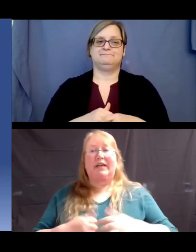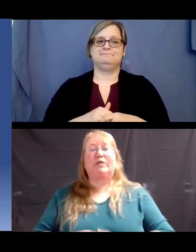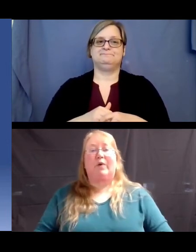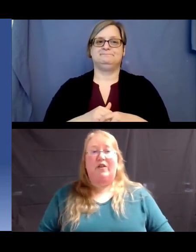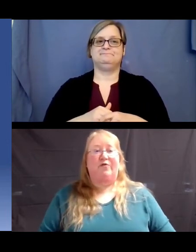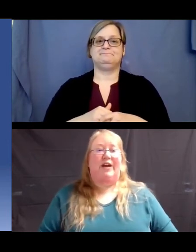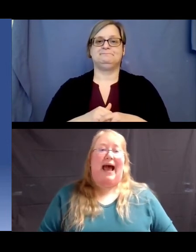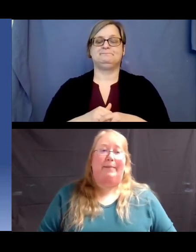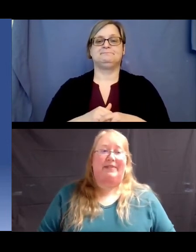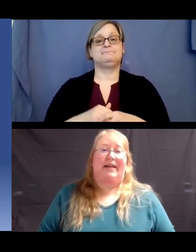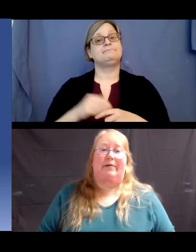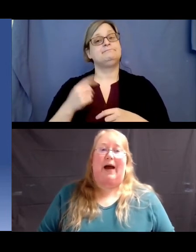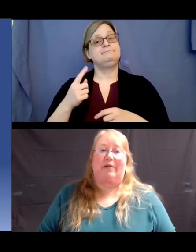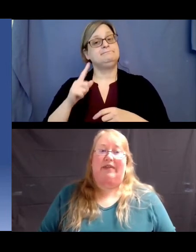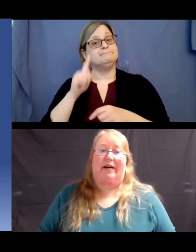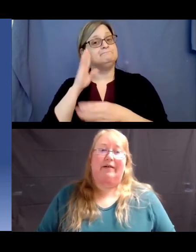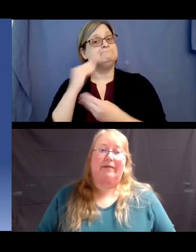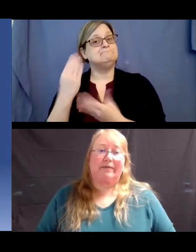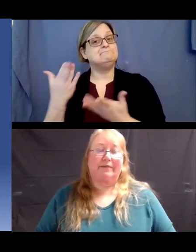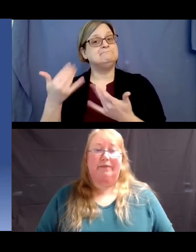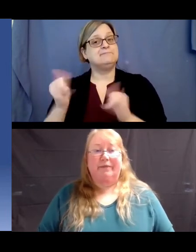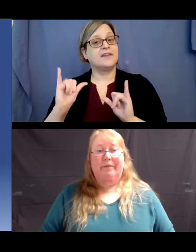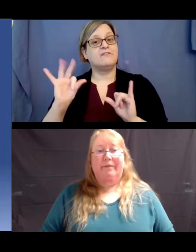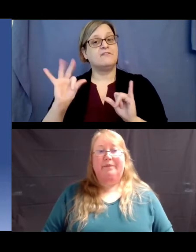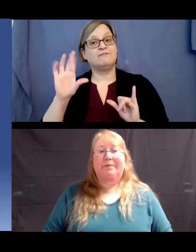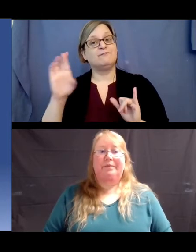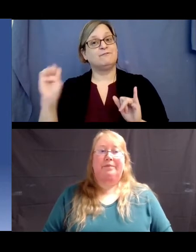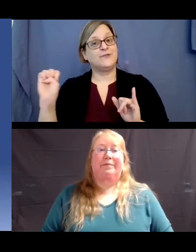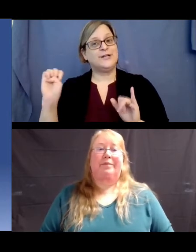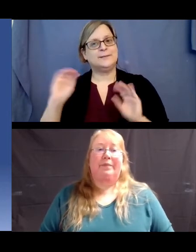But it is one of the free apps that are out there.